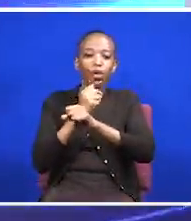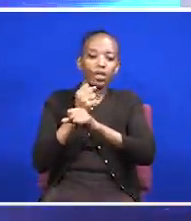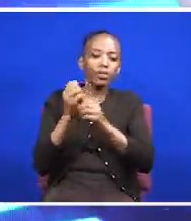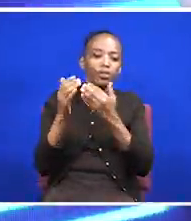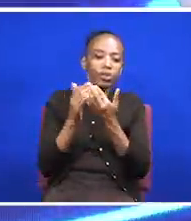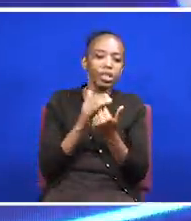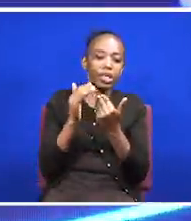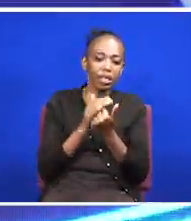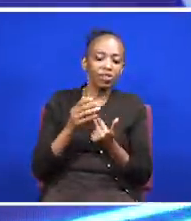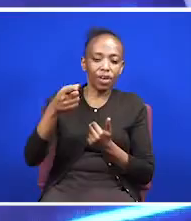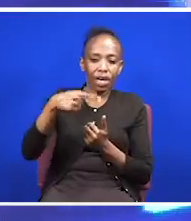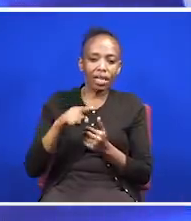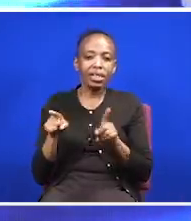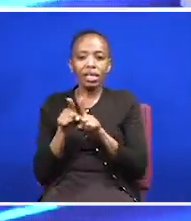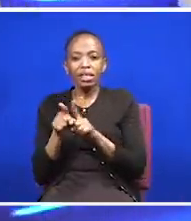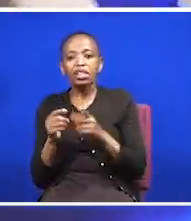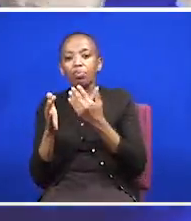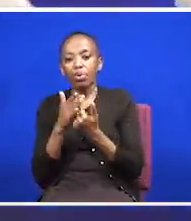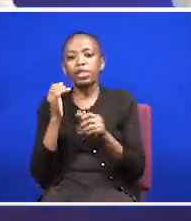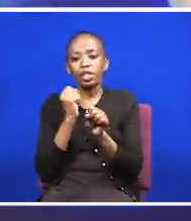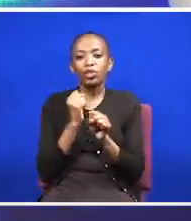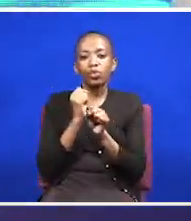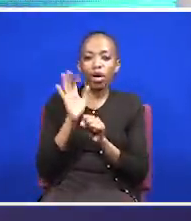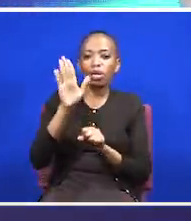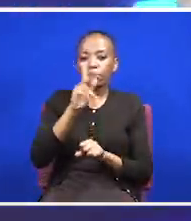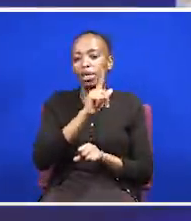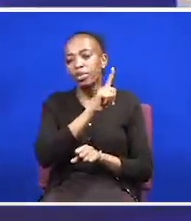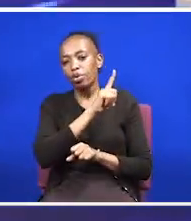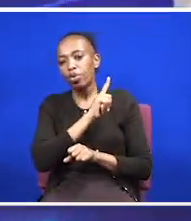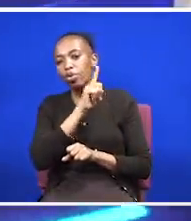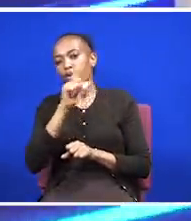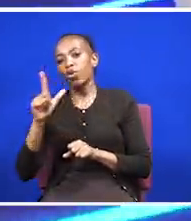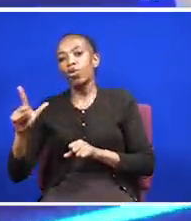Watoto wako kailinda na kazi yako.